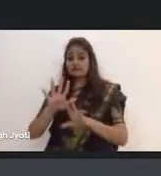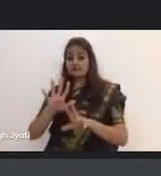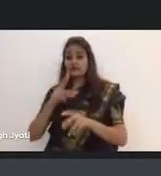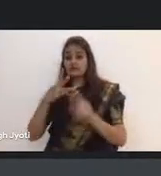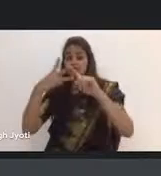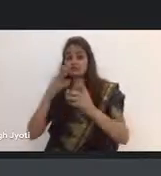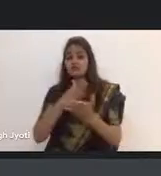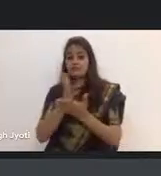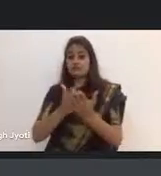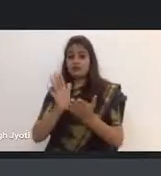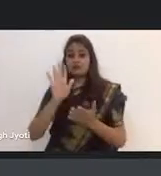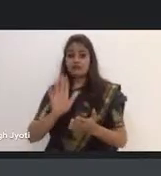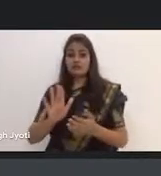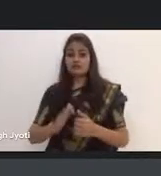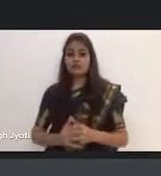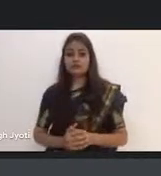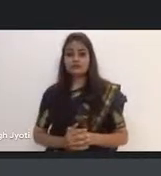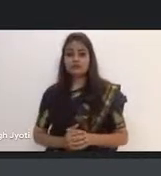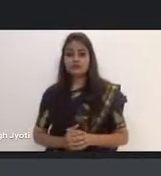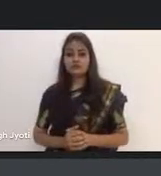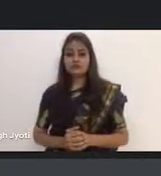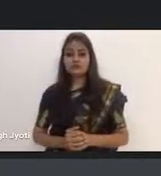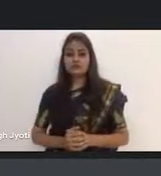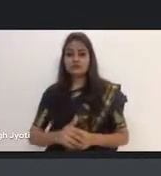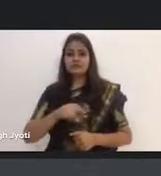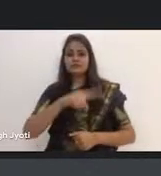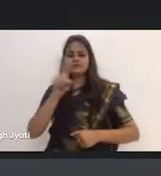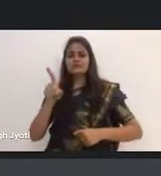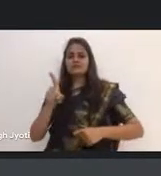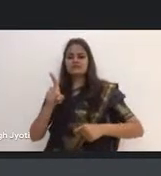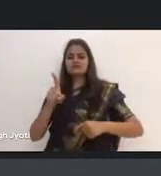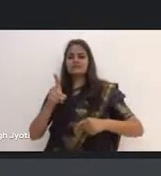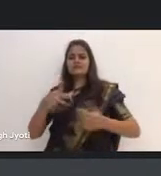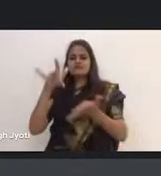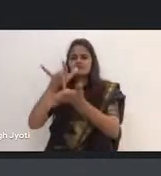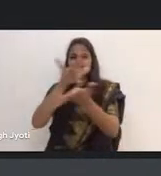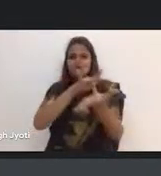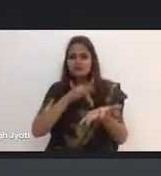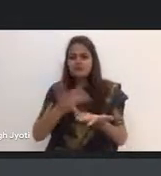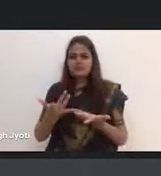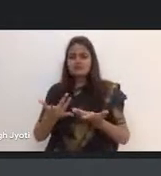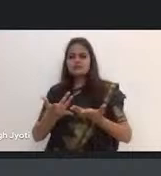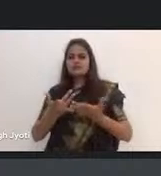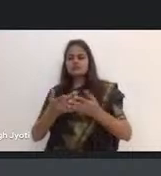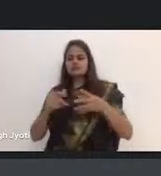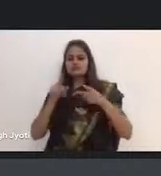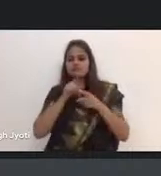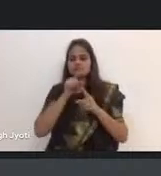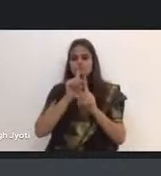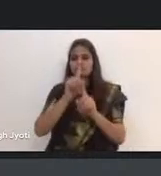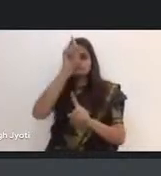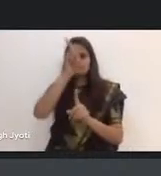Verbs of location and direction have marking of